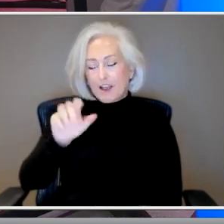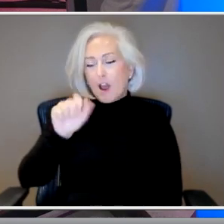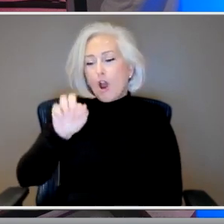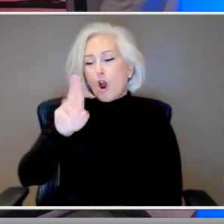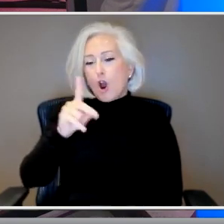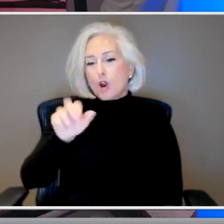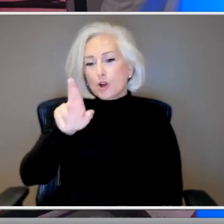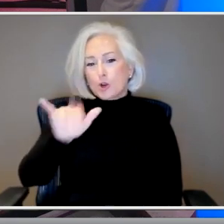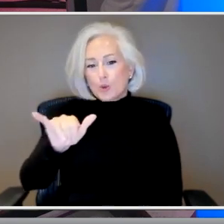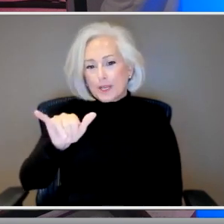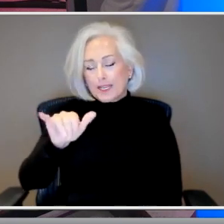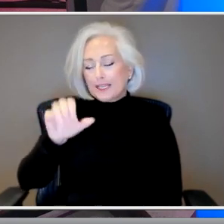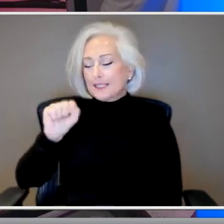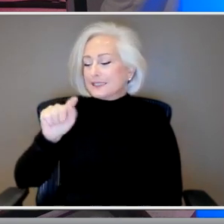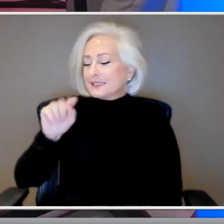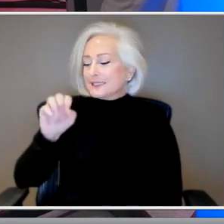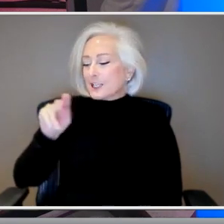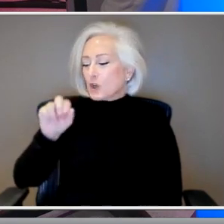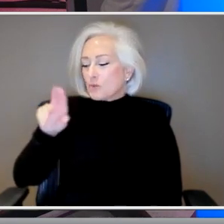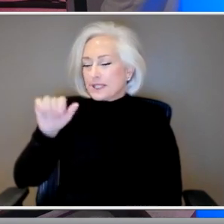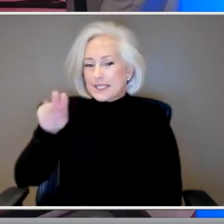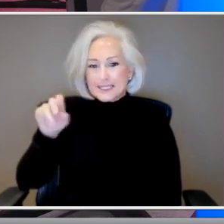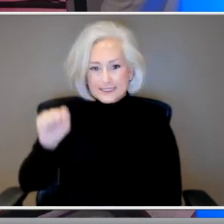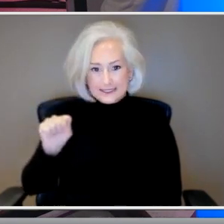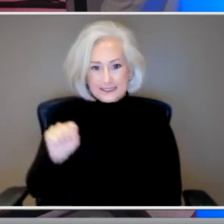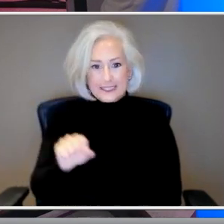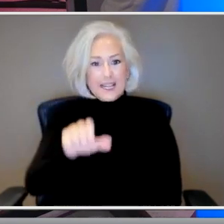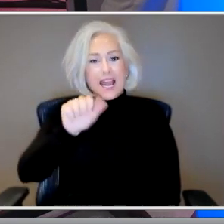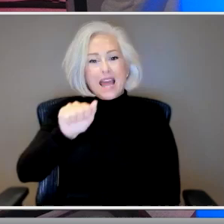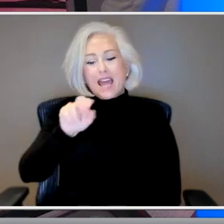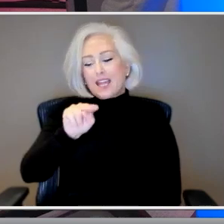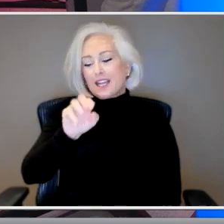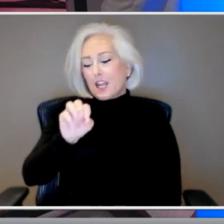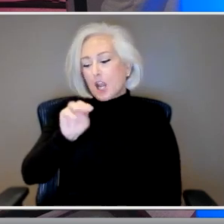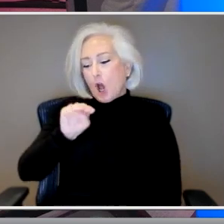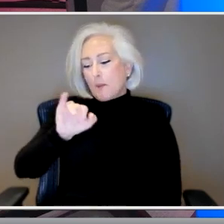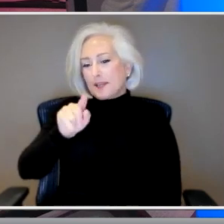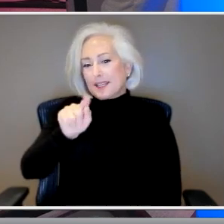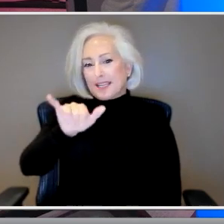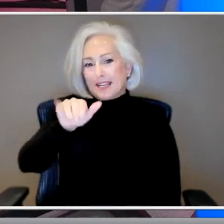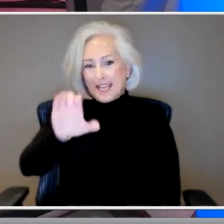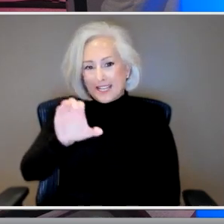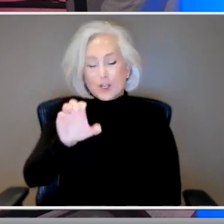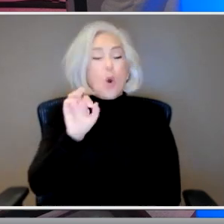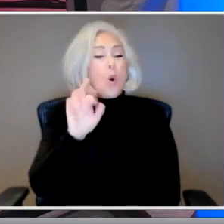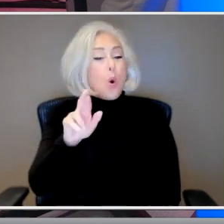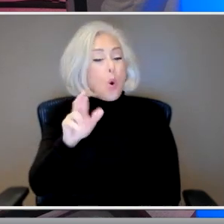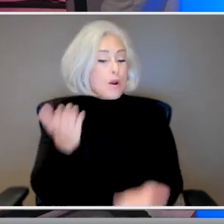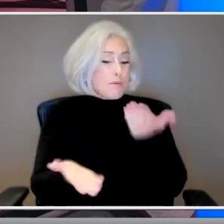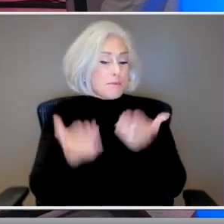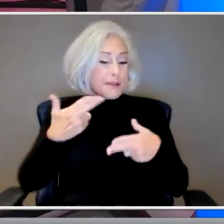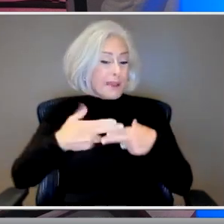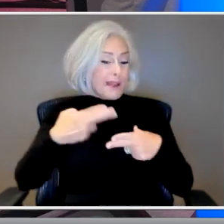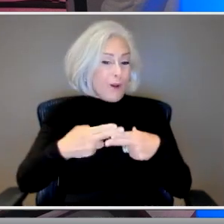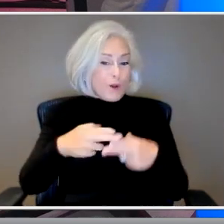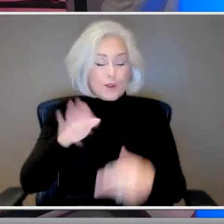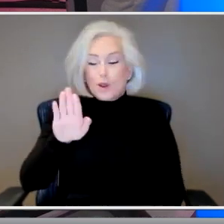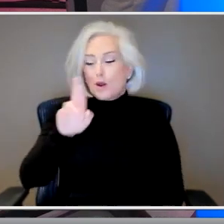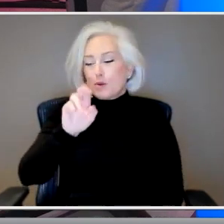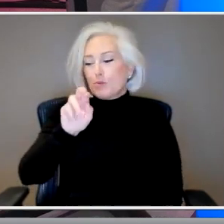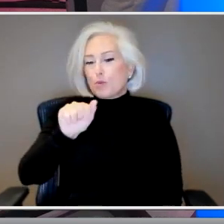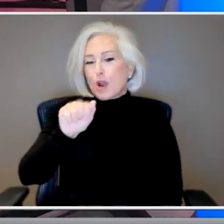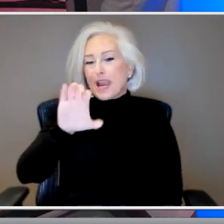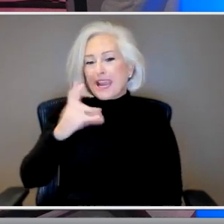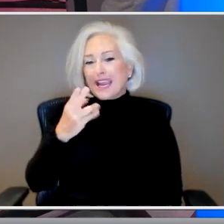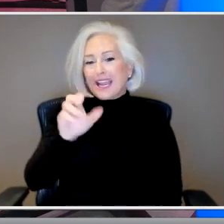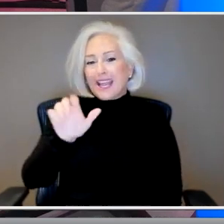is it innominate or innominate? Innominate. All right, I said it right. Or brachiocephalic. But How would you explain it to someone without a